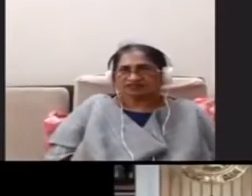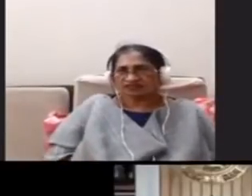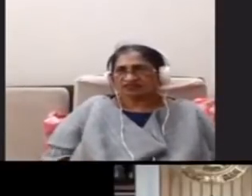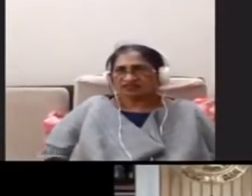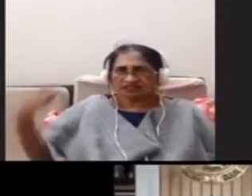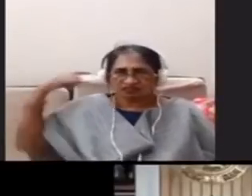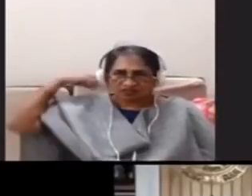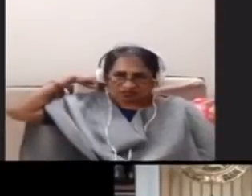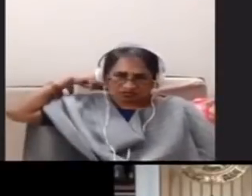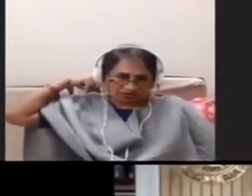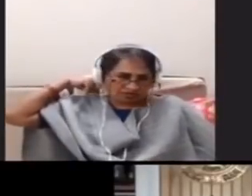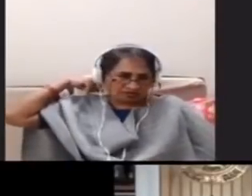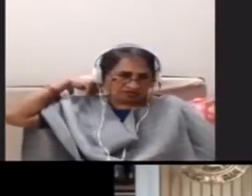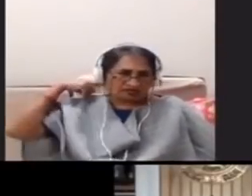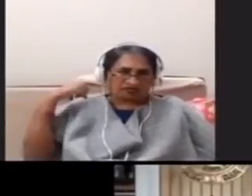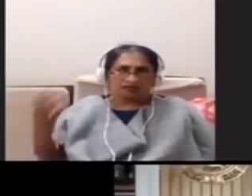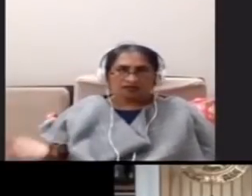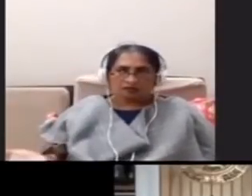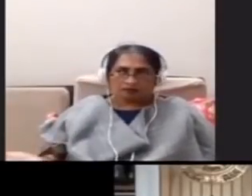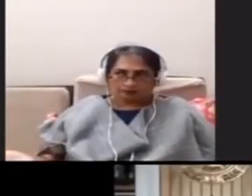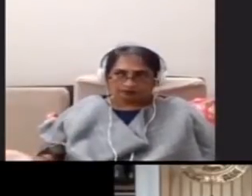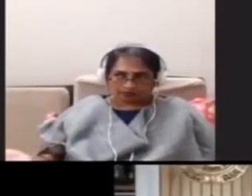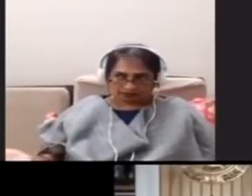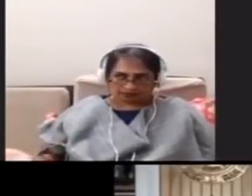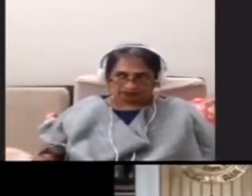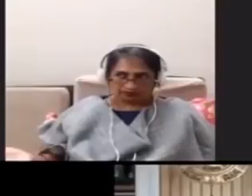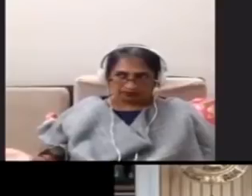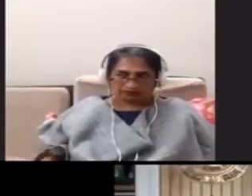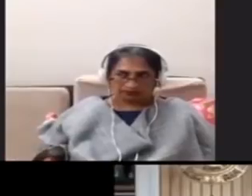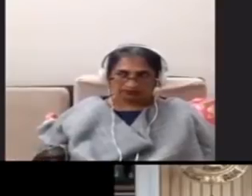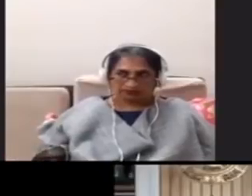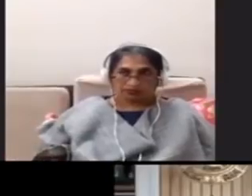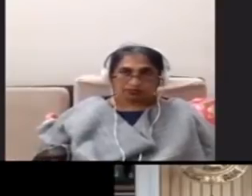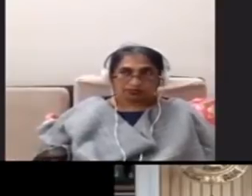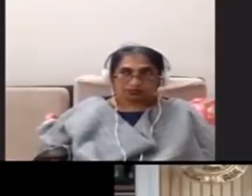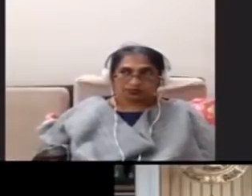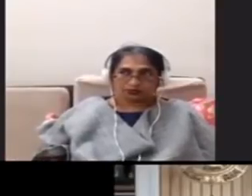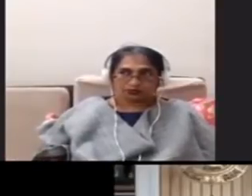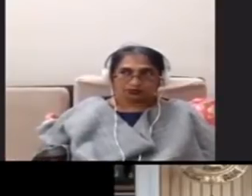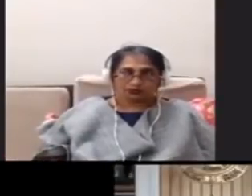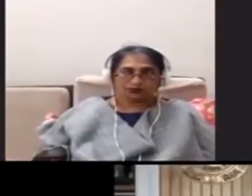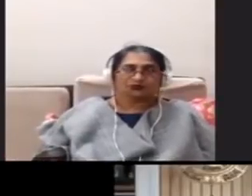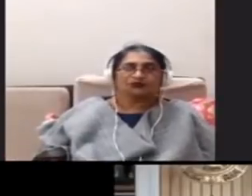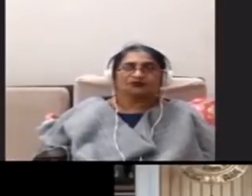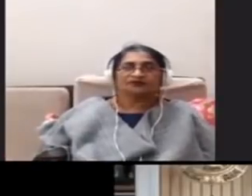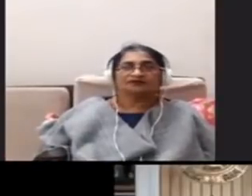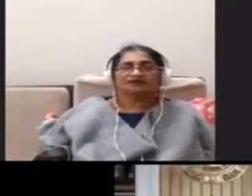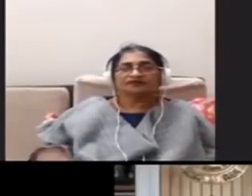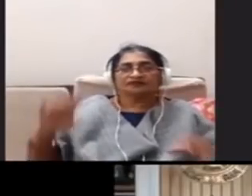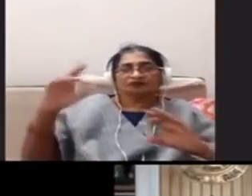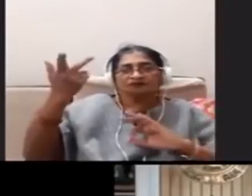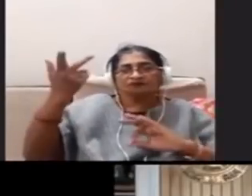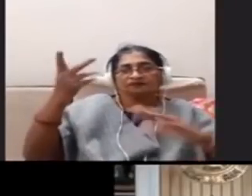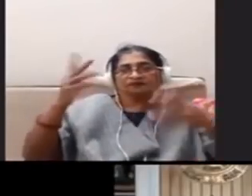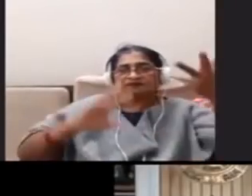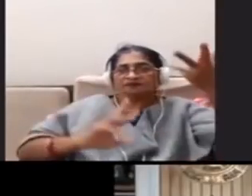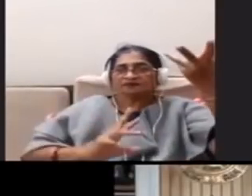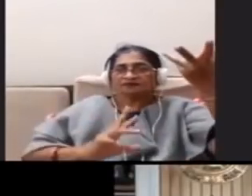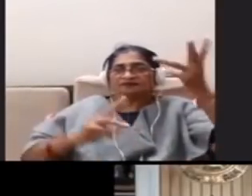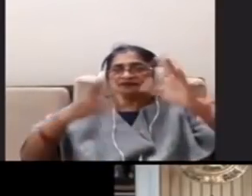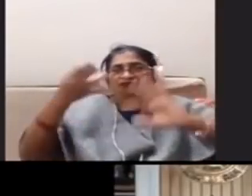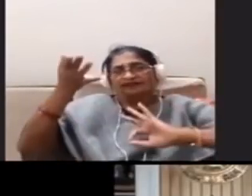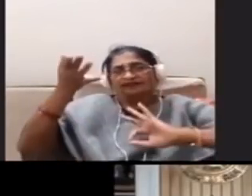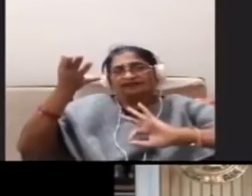Welcome. Ms. Kalaimamani Baladevi Chandrasekhar is a Bharatanatyam exponent, research